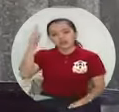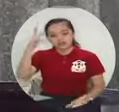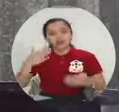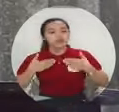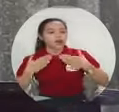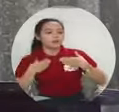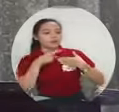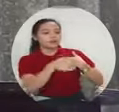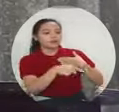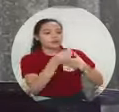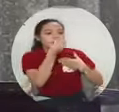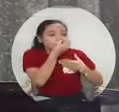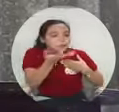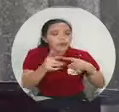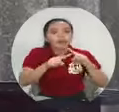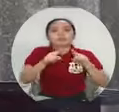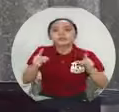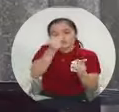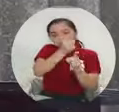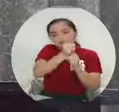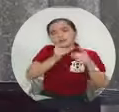bring it to the house of God.